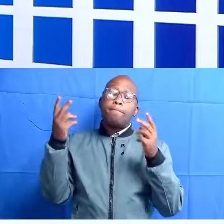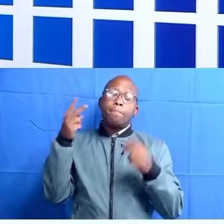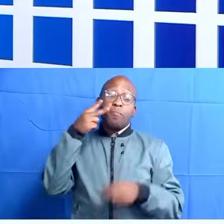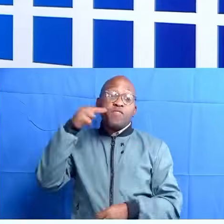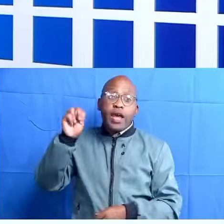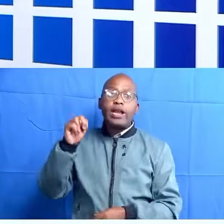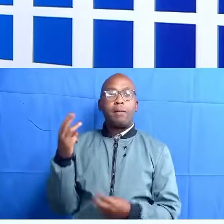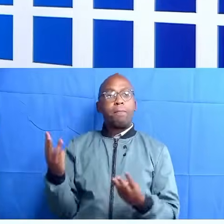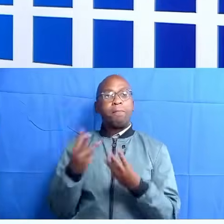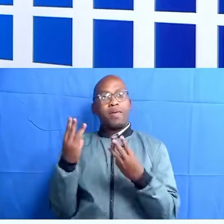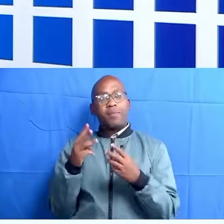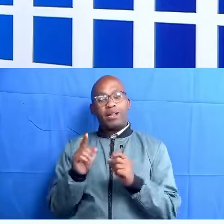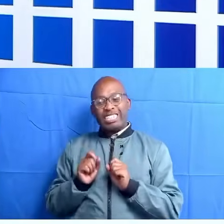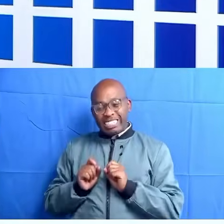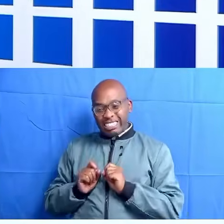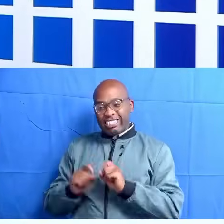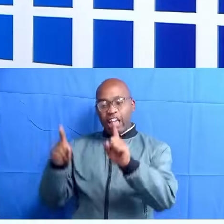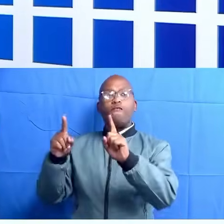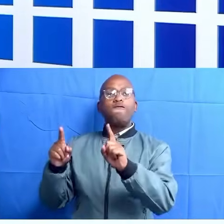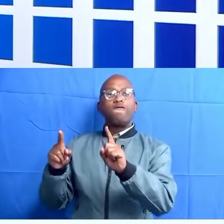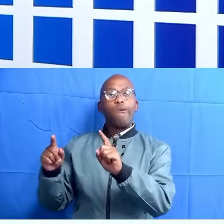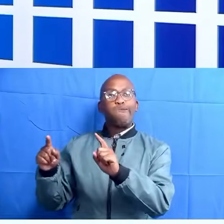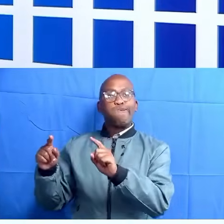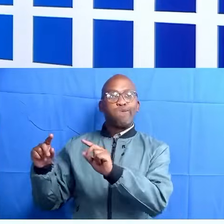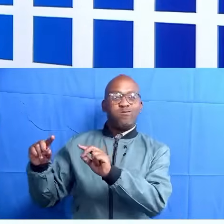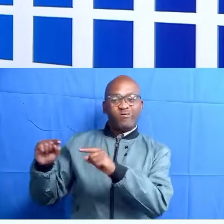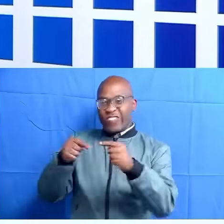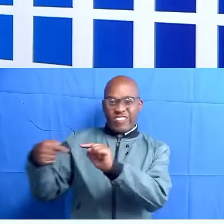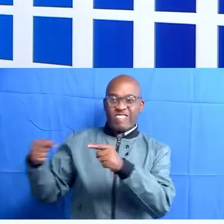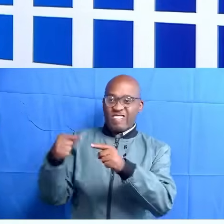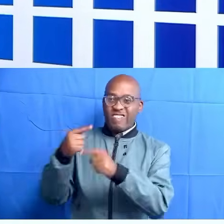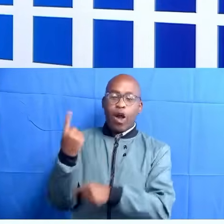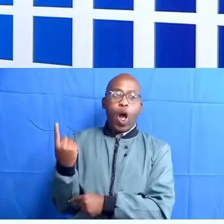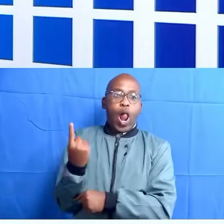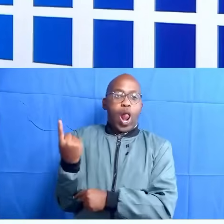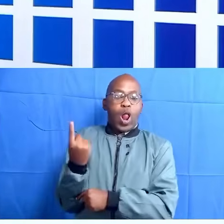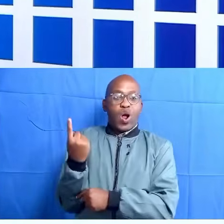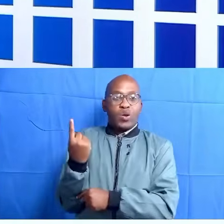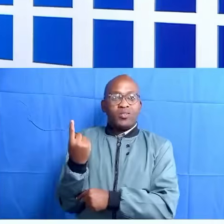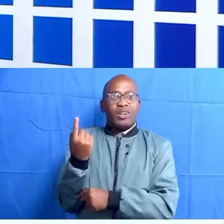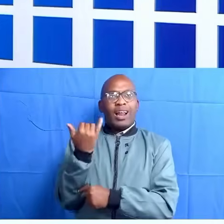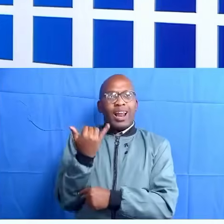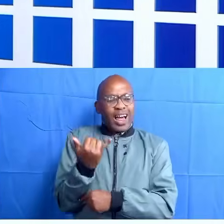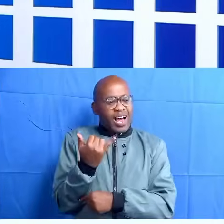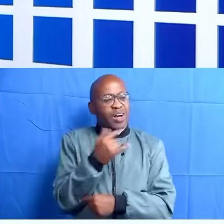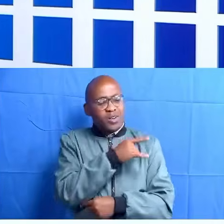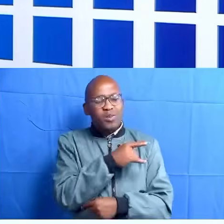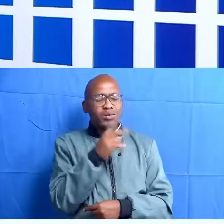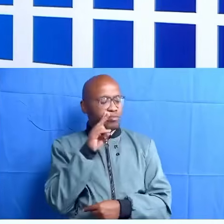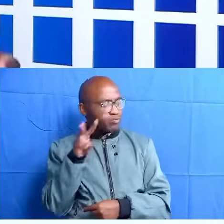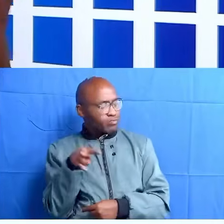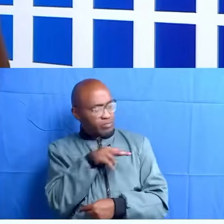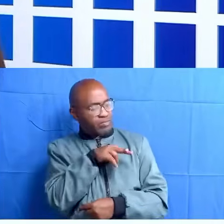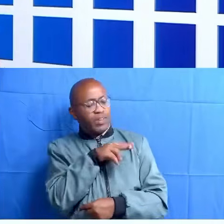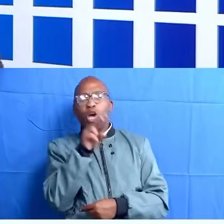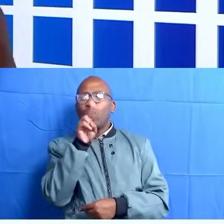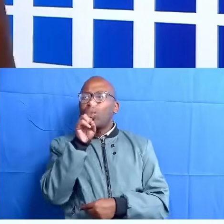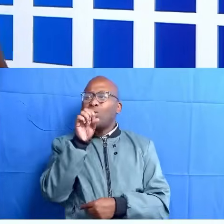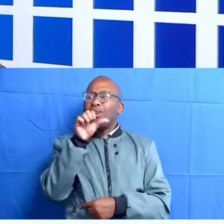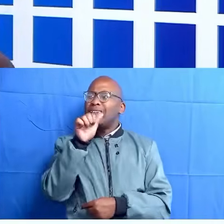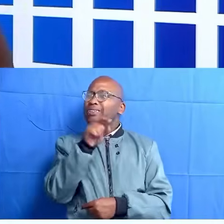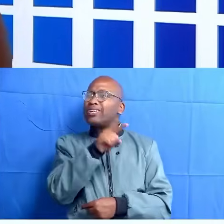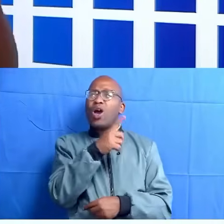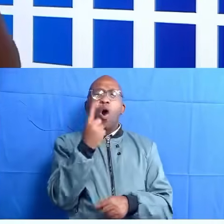of America is totally ineffective in trying to destroy the Viet Congs, because they